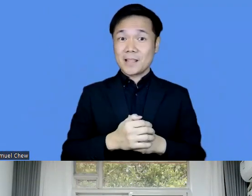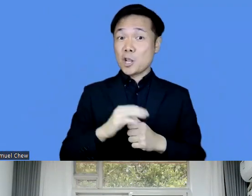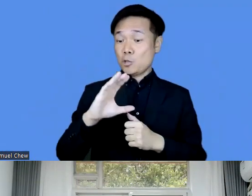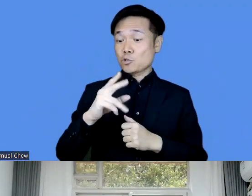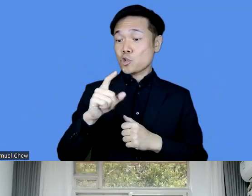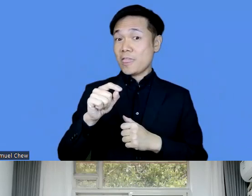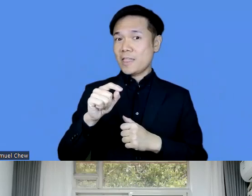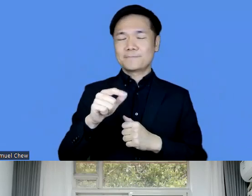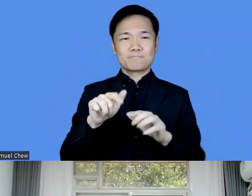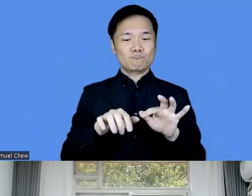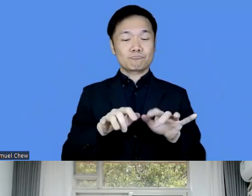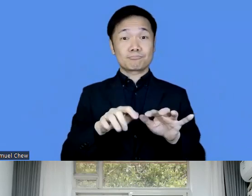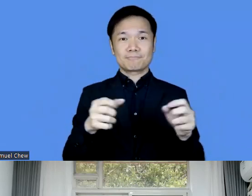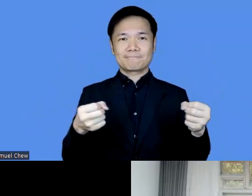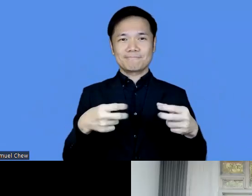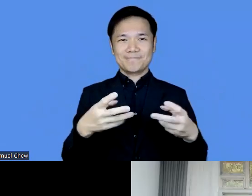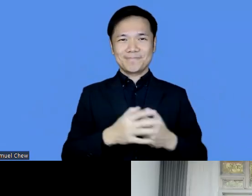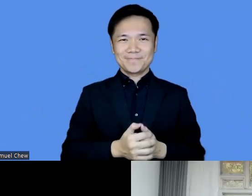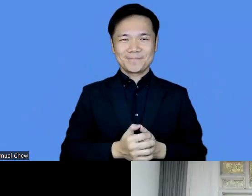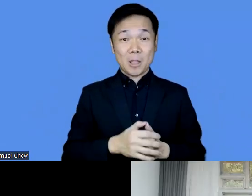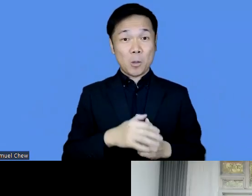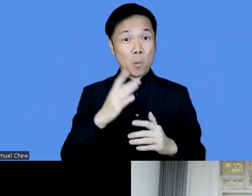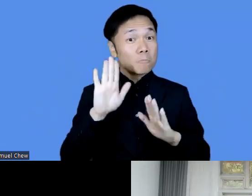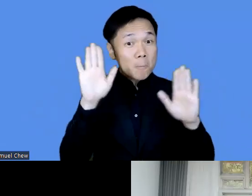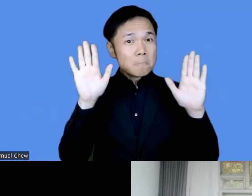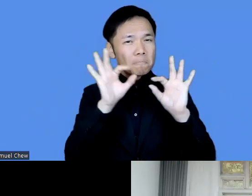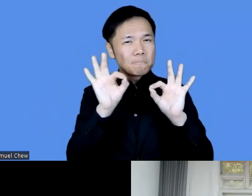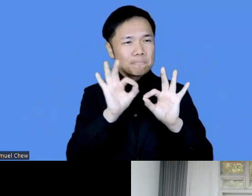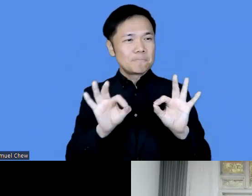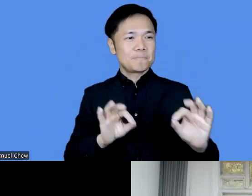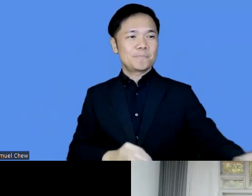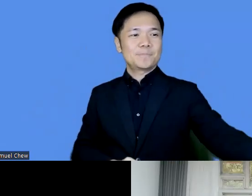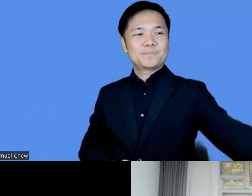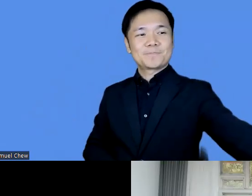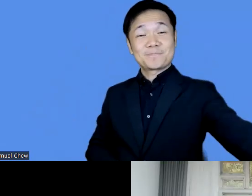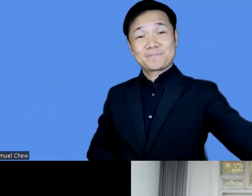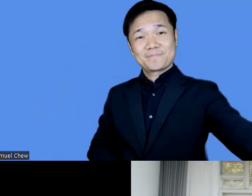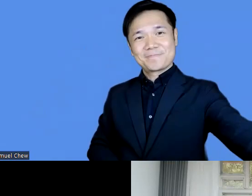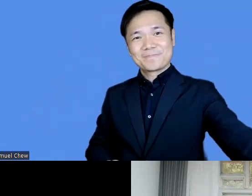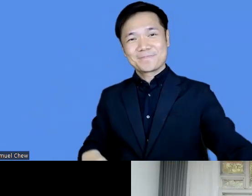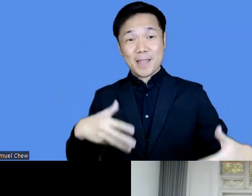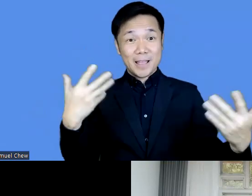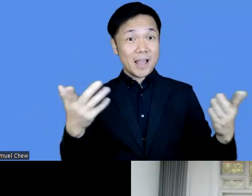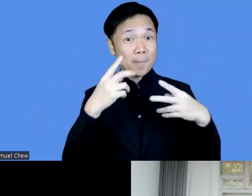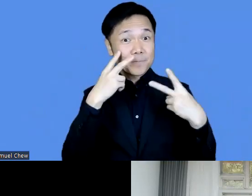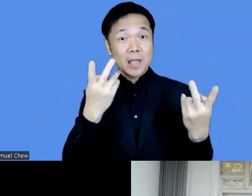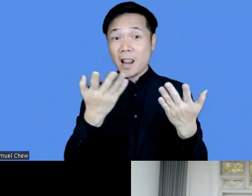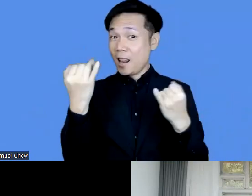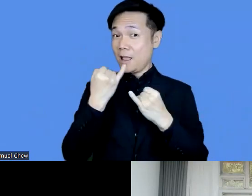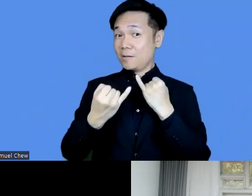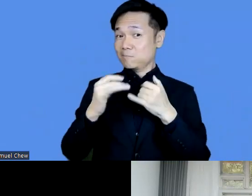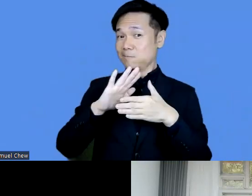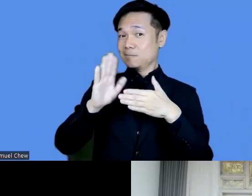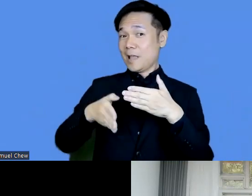out later on when we come to the Q&A session in this webinar. And finally, a